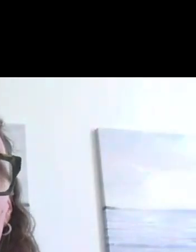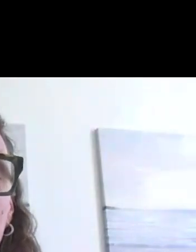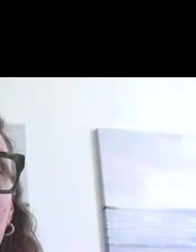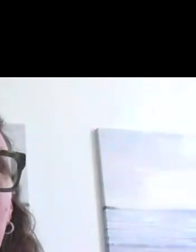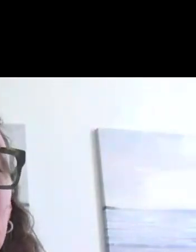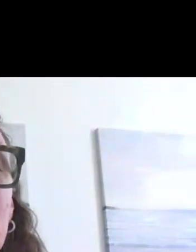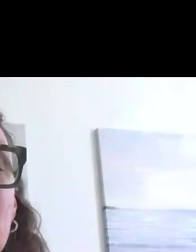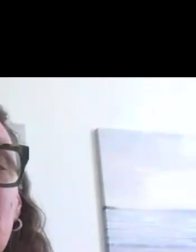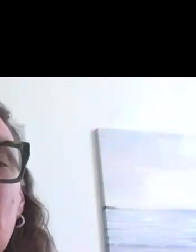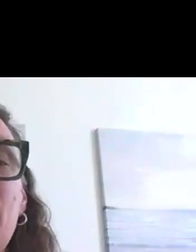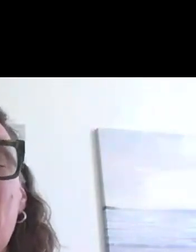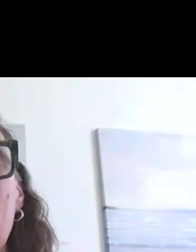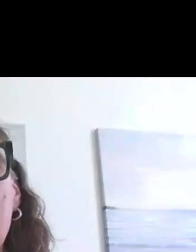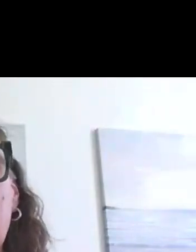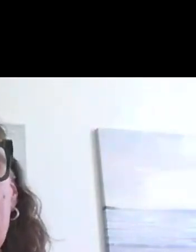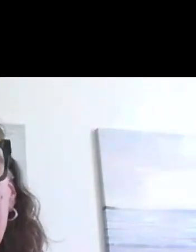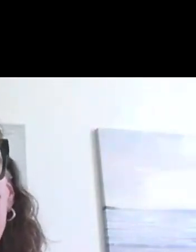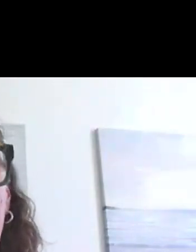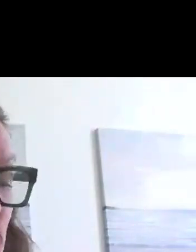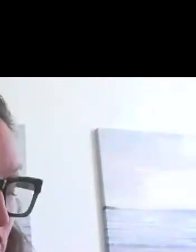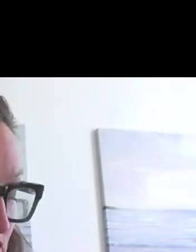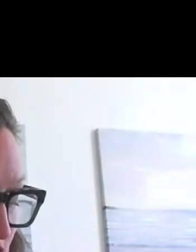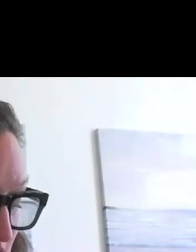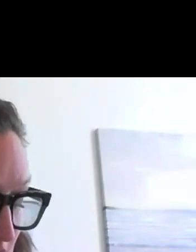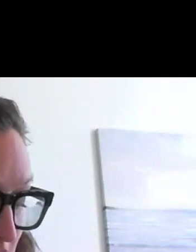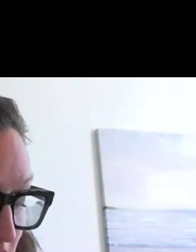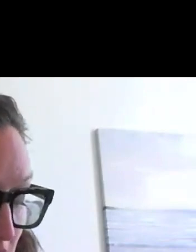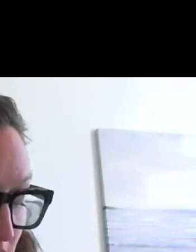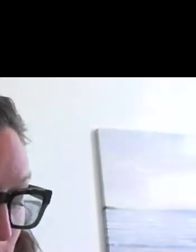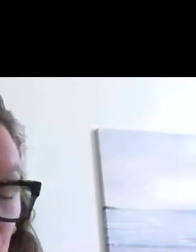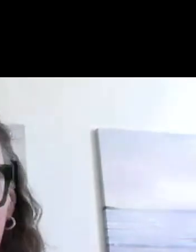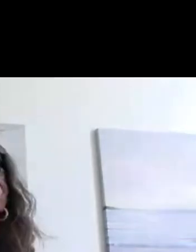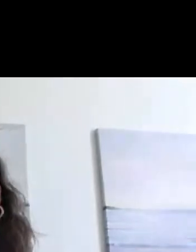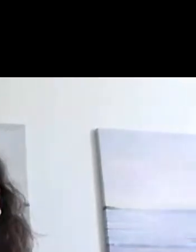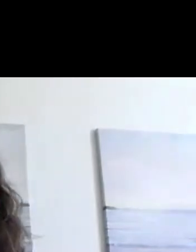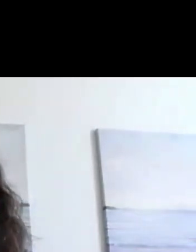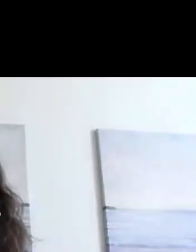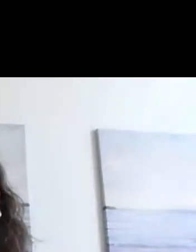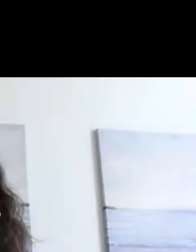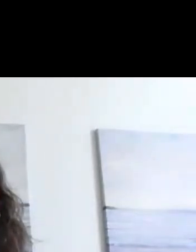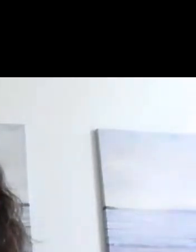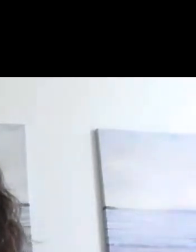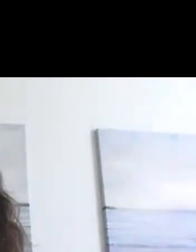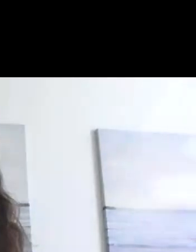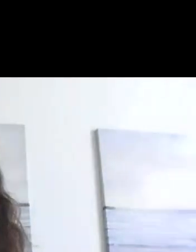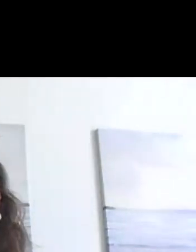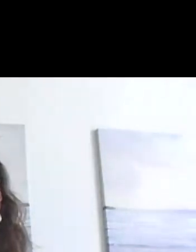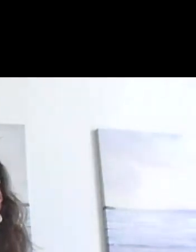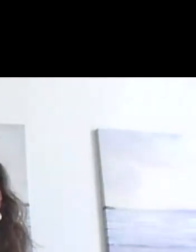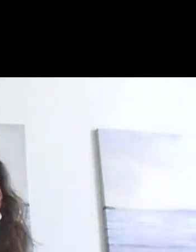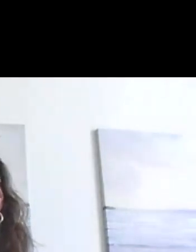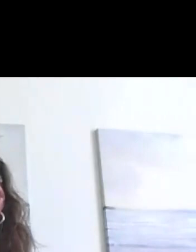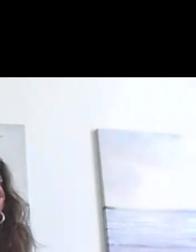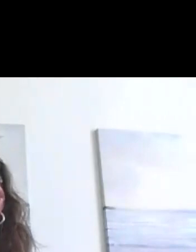licensed medical professionals who have a high percentage of older adults. And frankly,